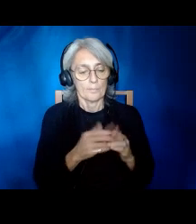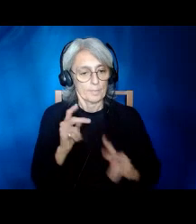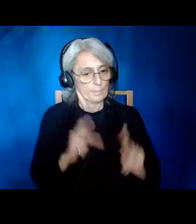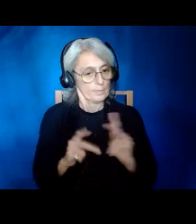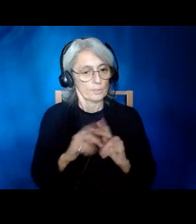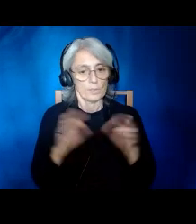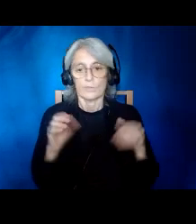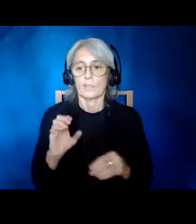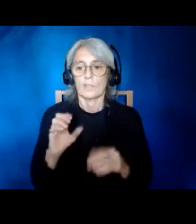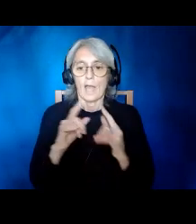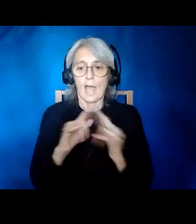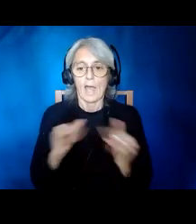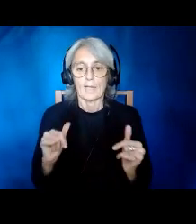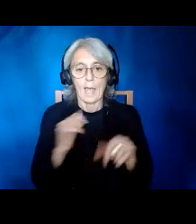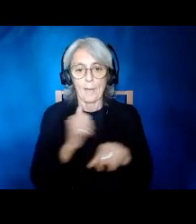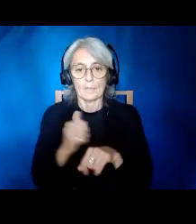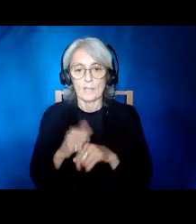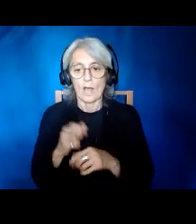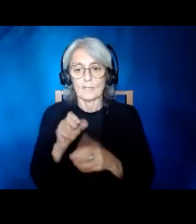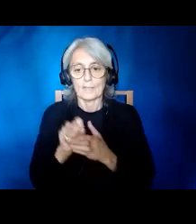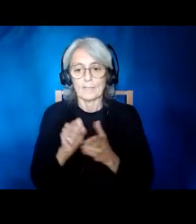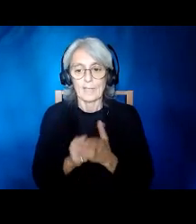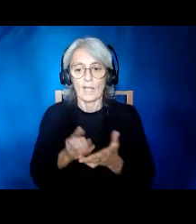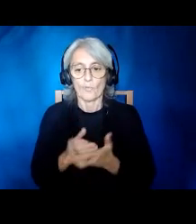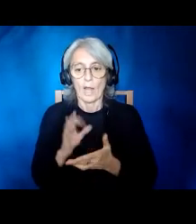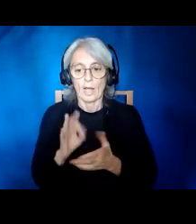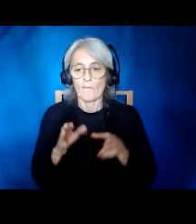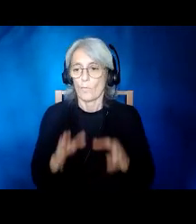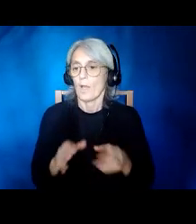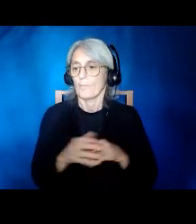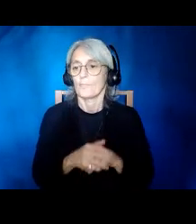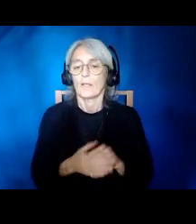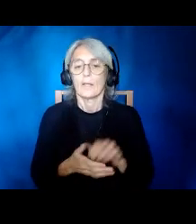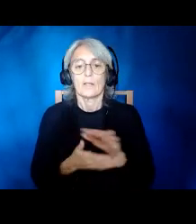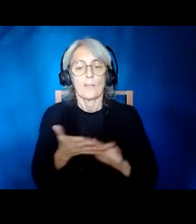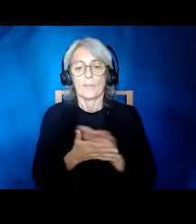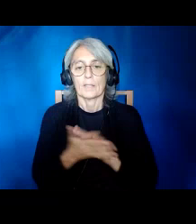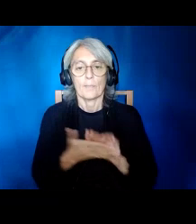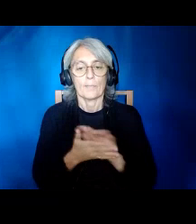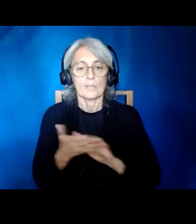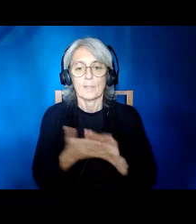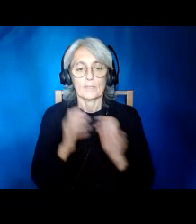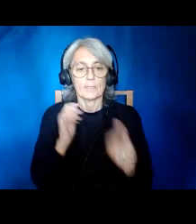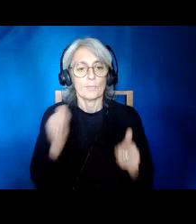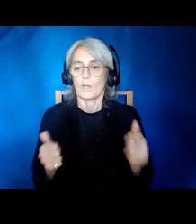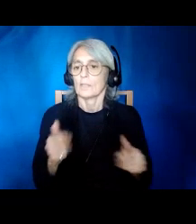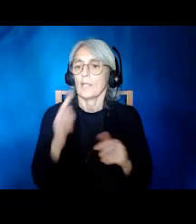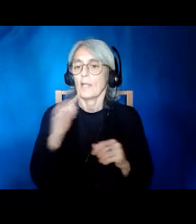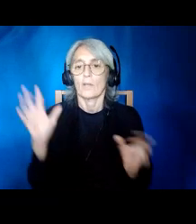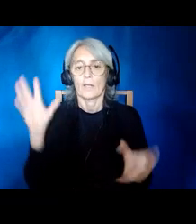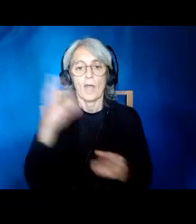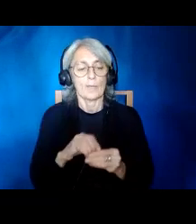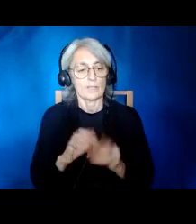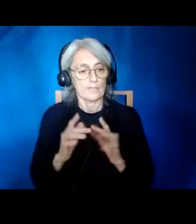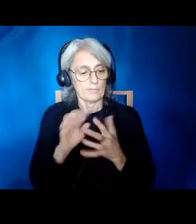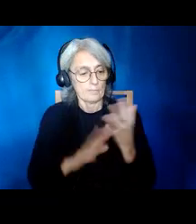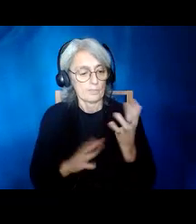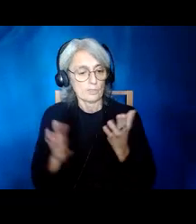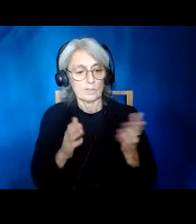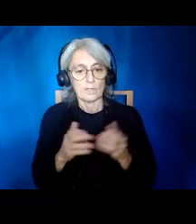state right-of-way. The task force aggressively prioritizes and deploys California's comprehensive network of services to quickly